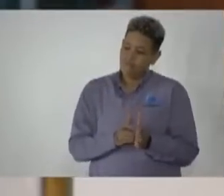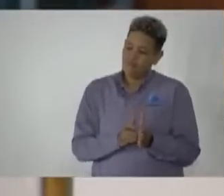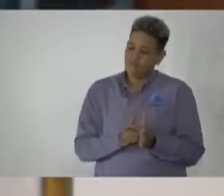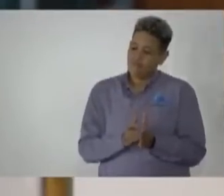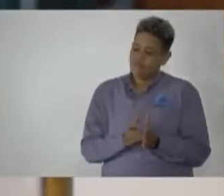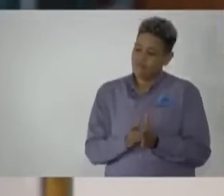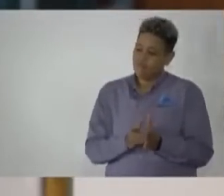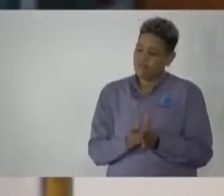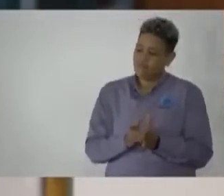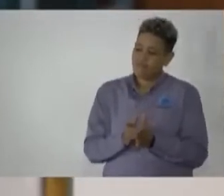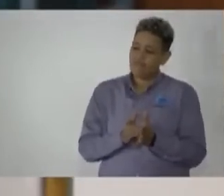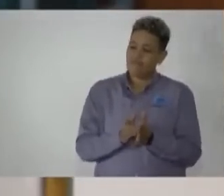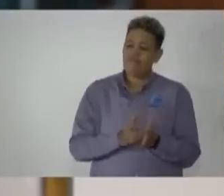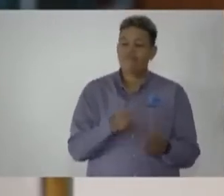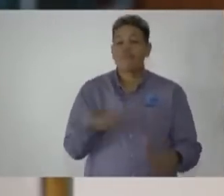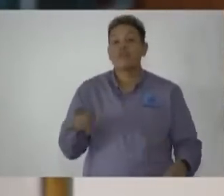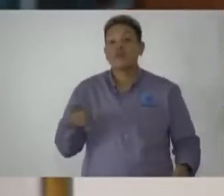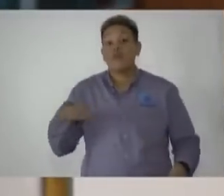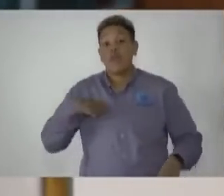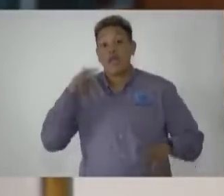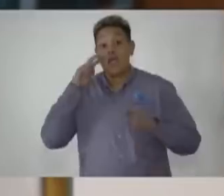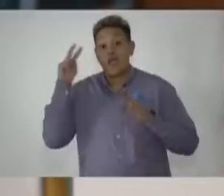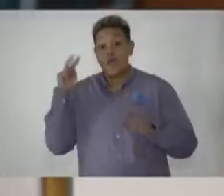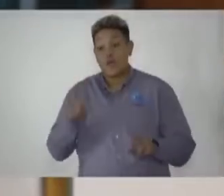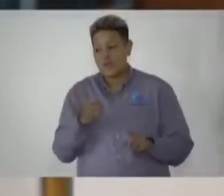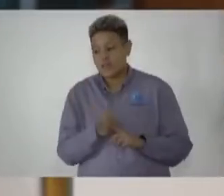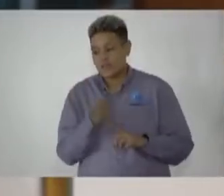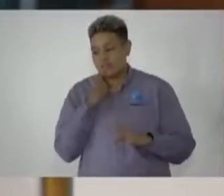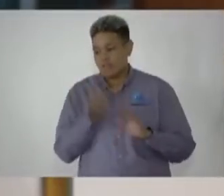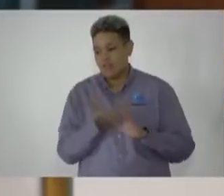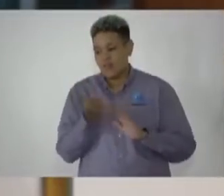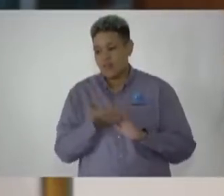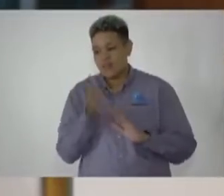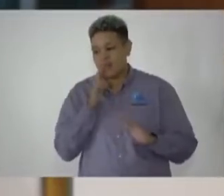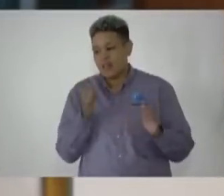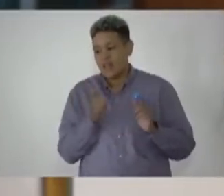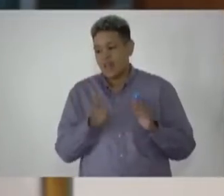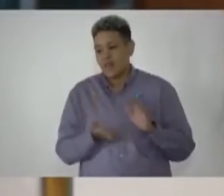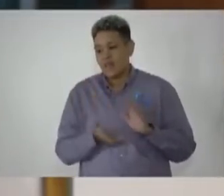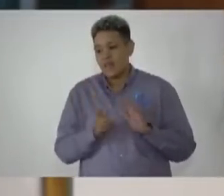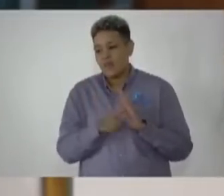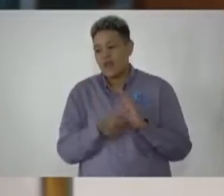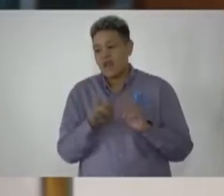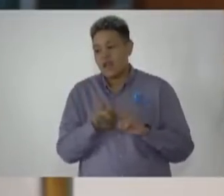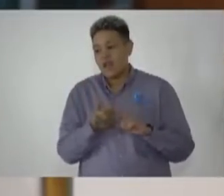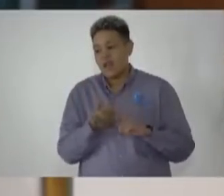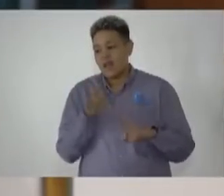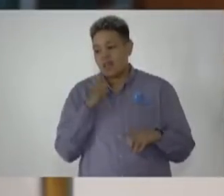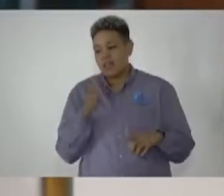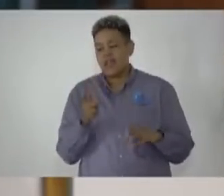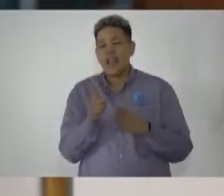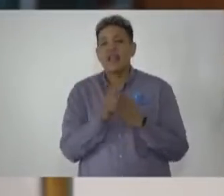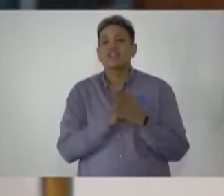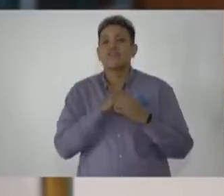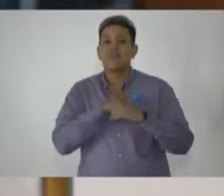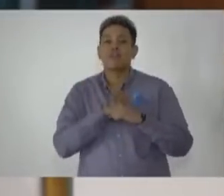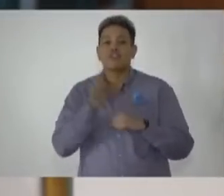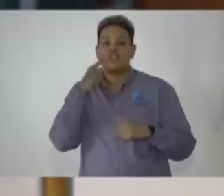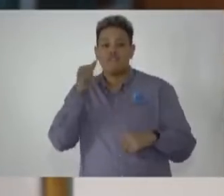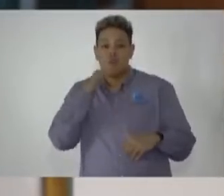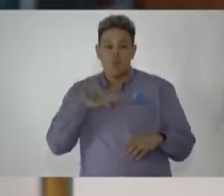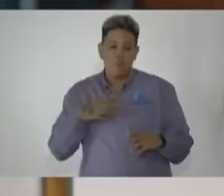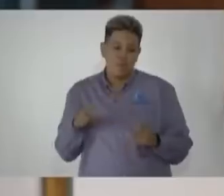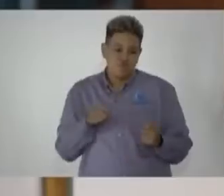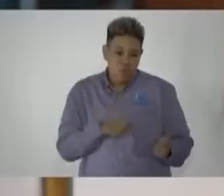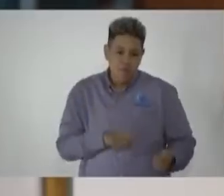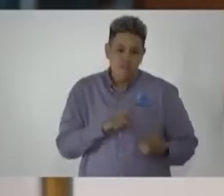other places, and it's been going on for a little while, the stripping of legislative protections for women